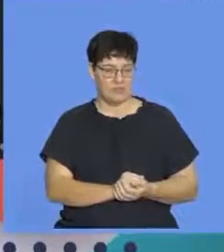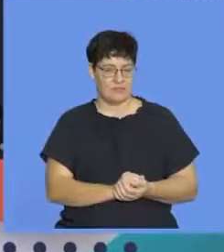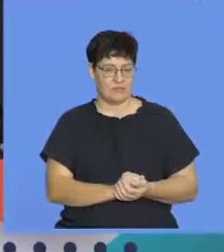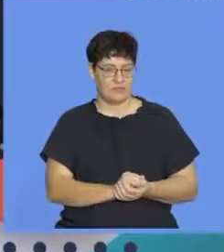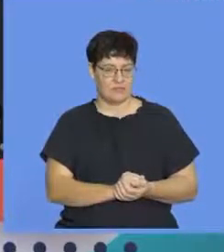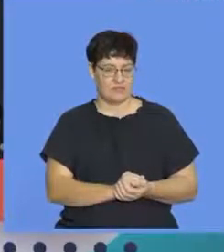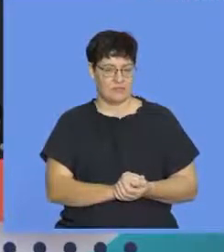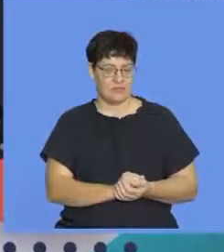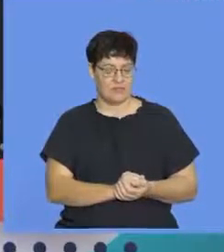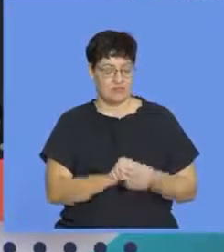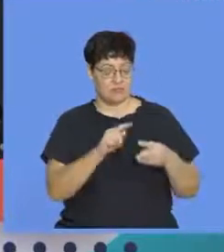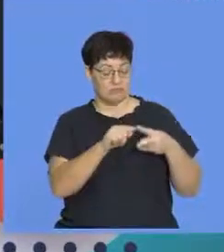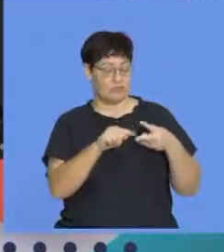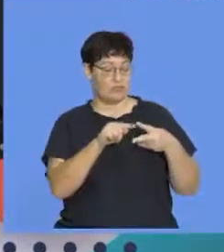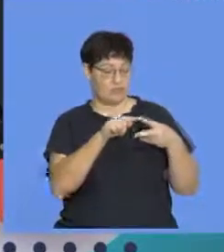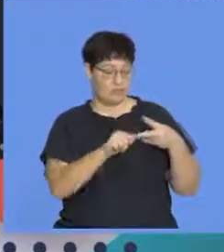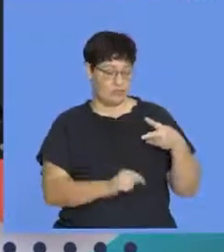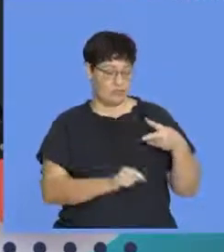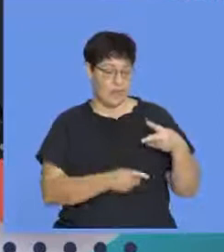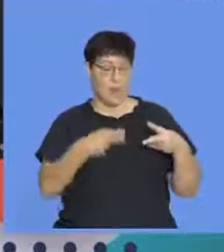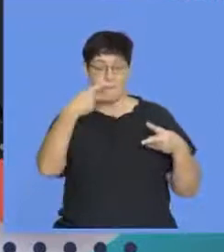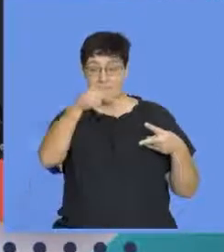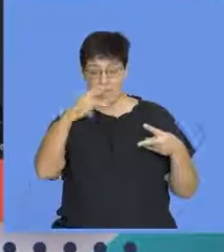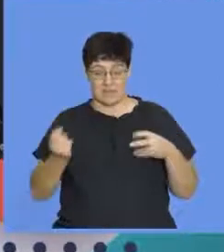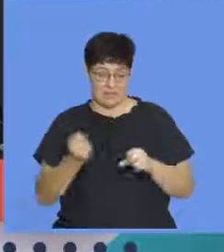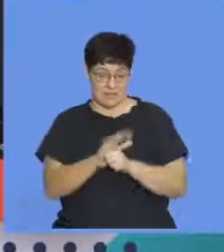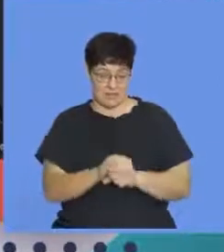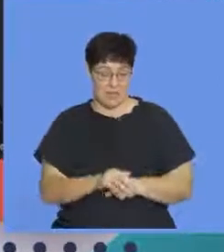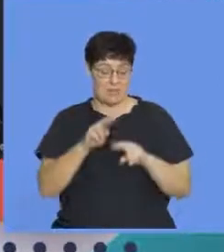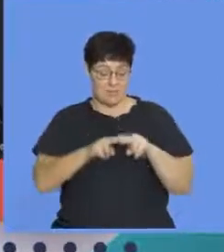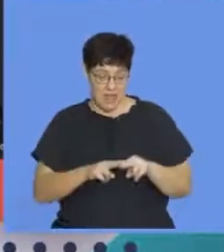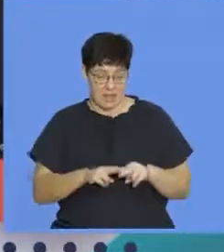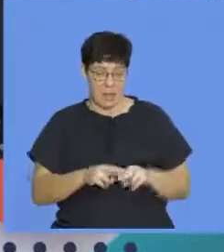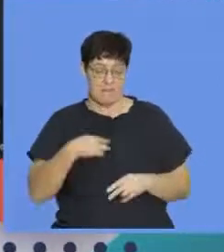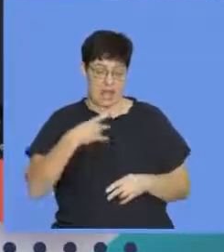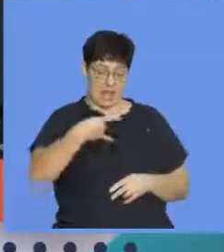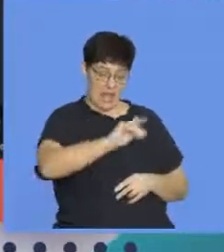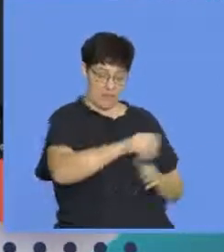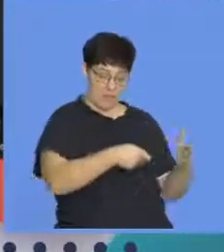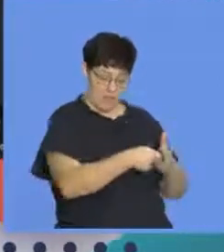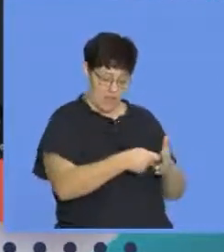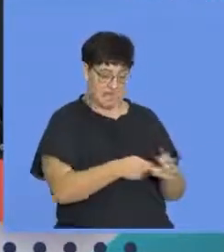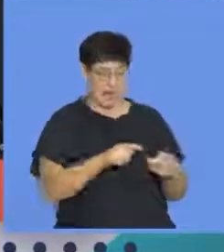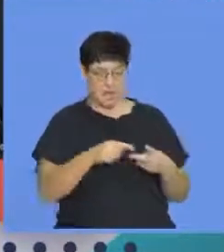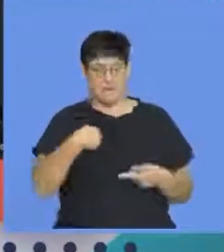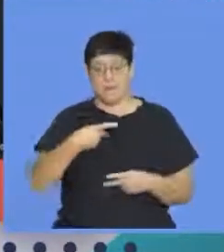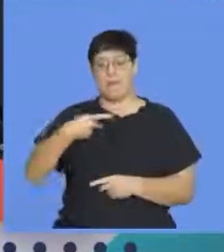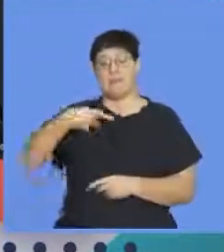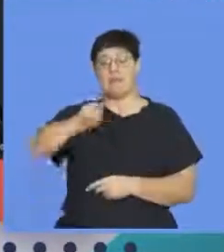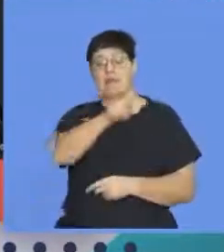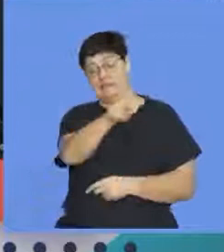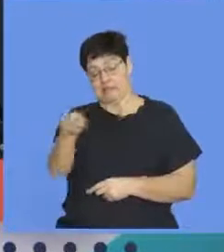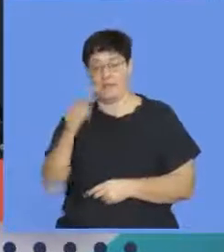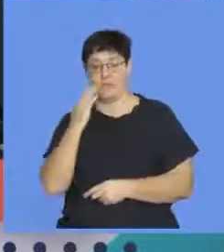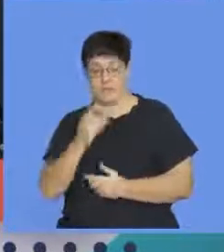two things would affect your payments: your cash purchases and your payments to your creditors. Cash purchases